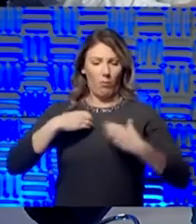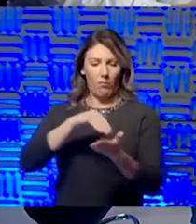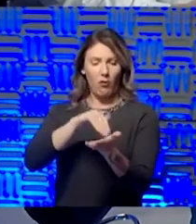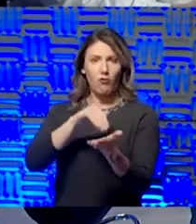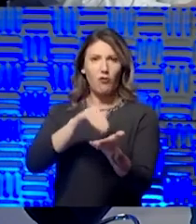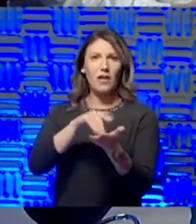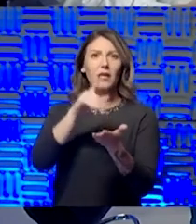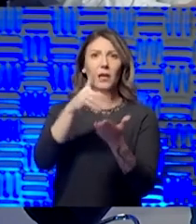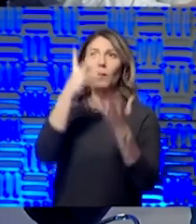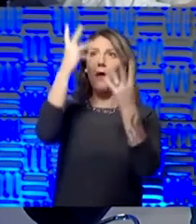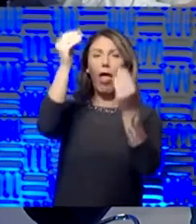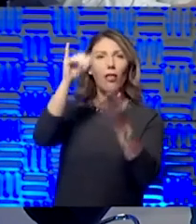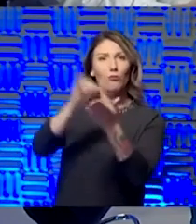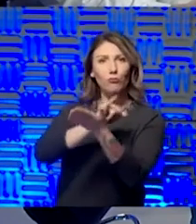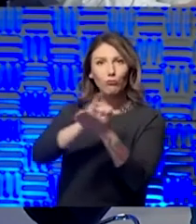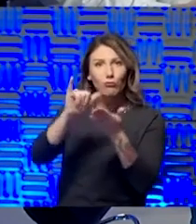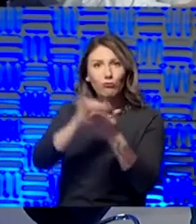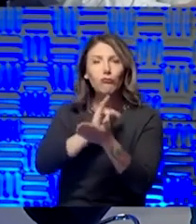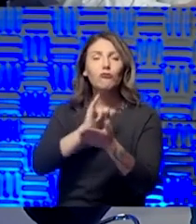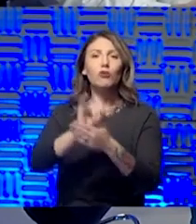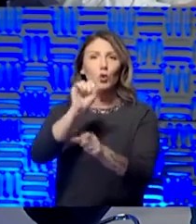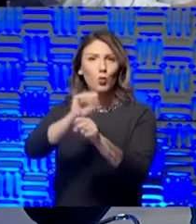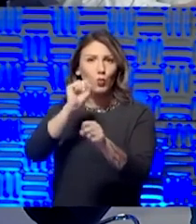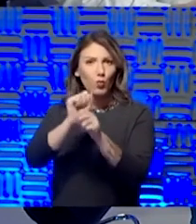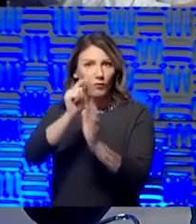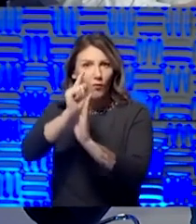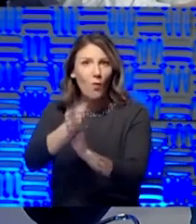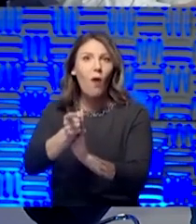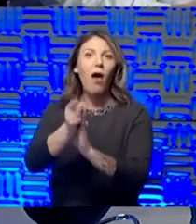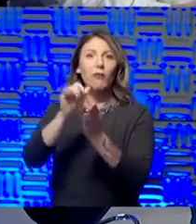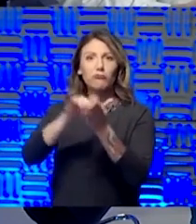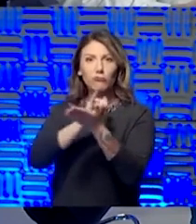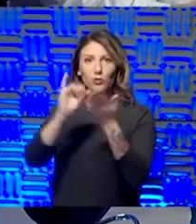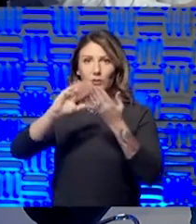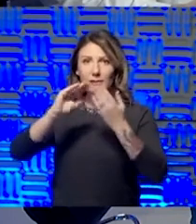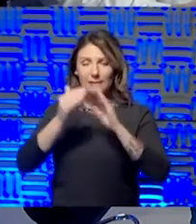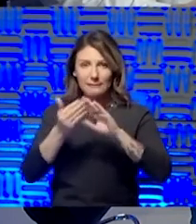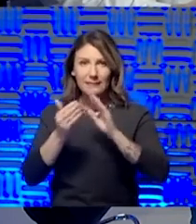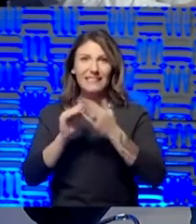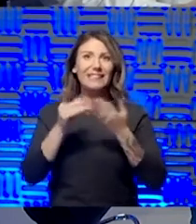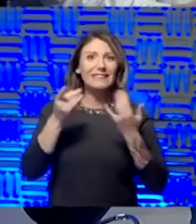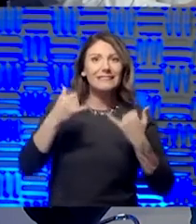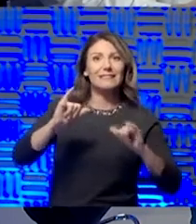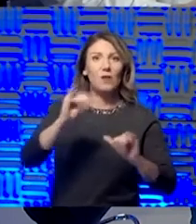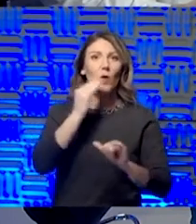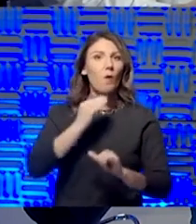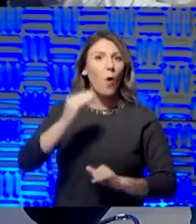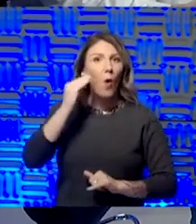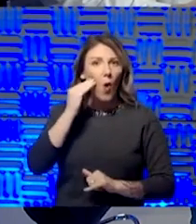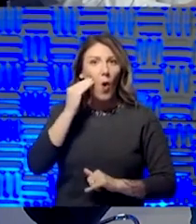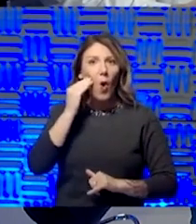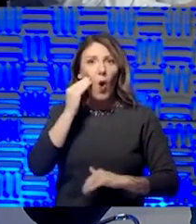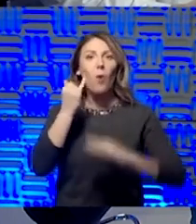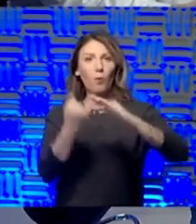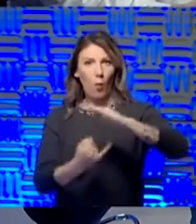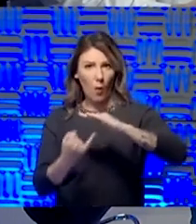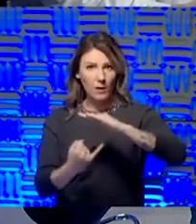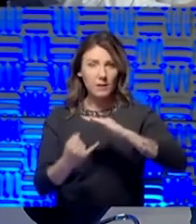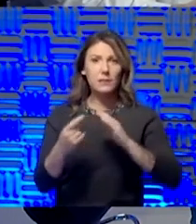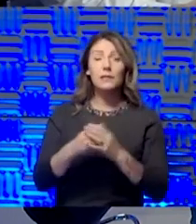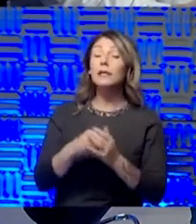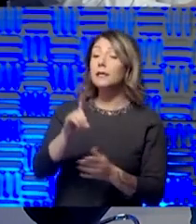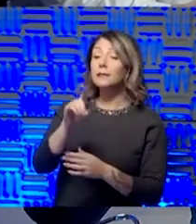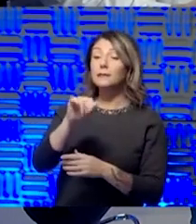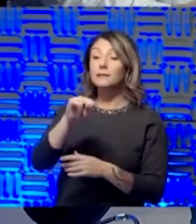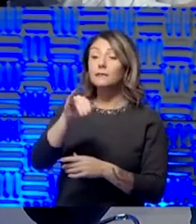and worked for a while in New York City before returning. He's still on home quarantine because you have to be for 14 days when you come back. Damien, are you on